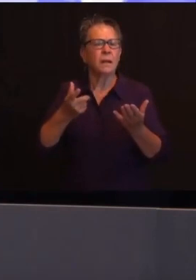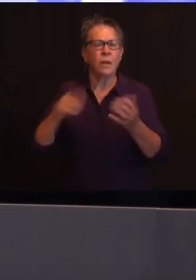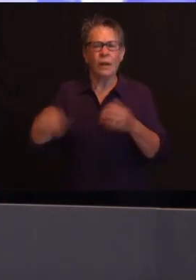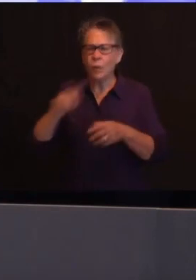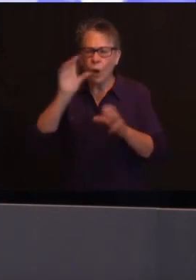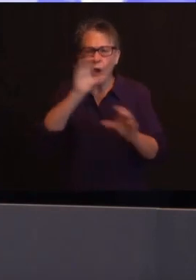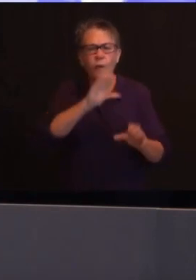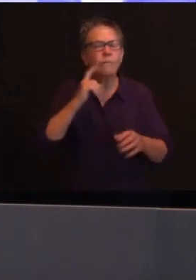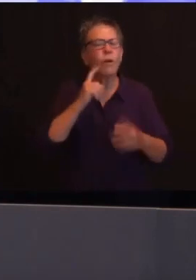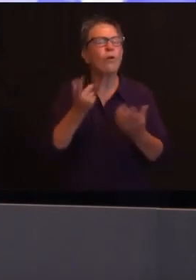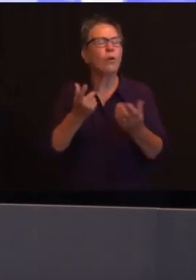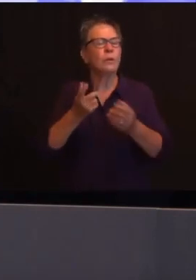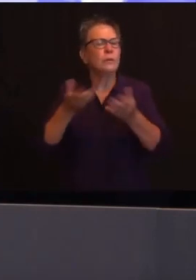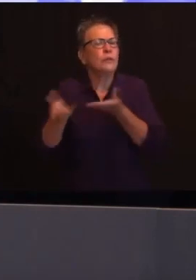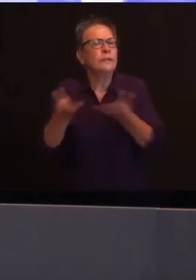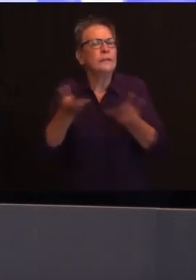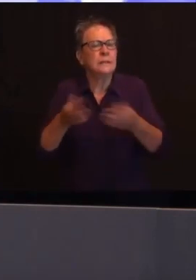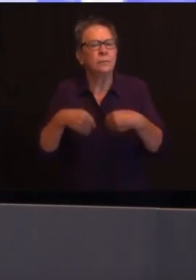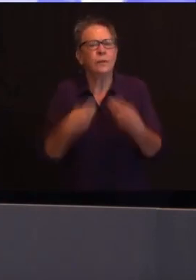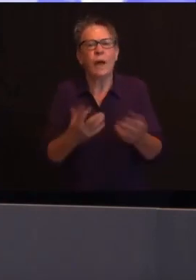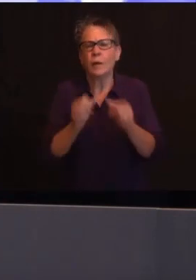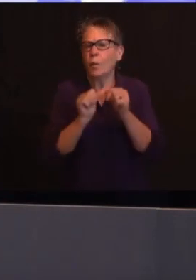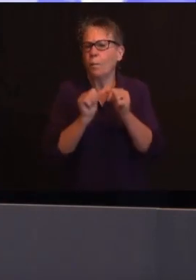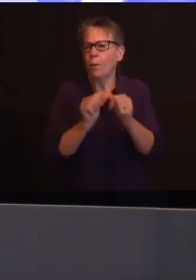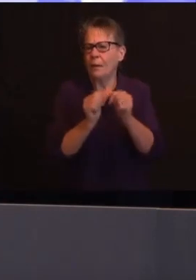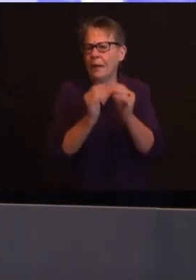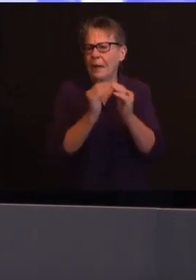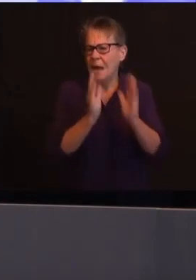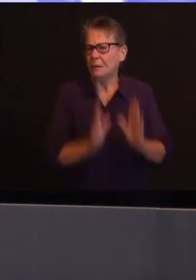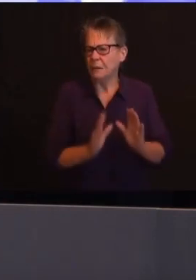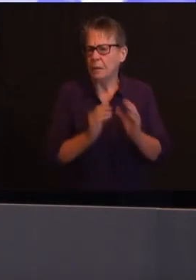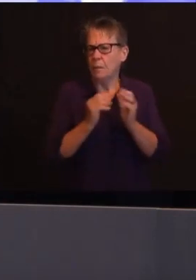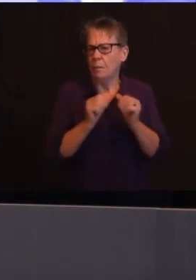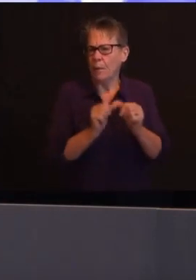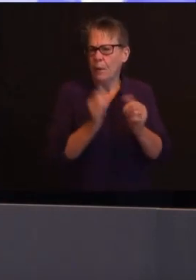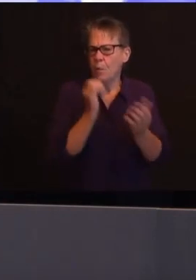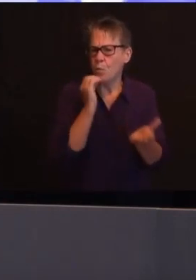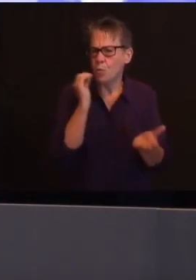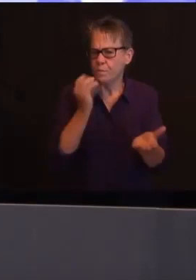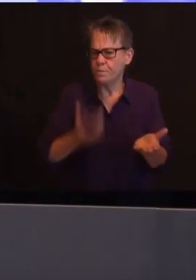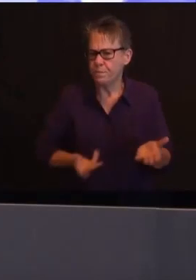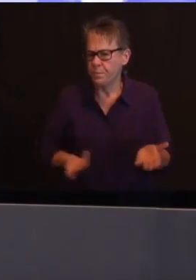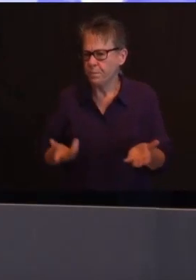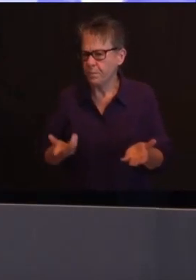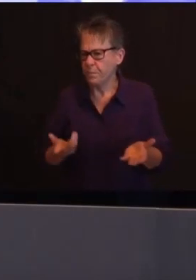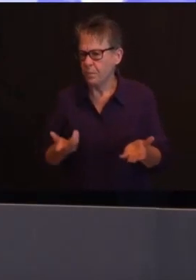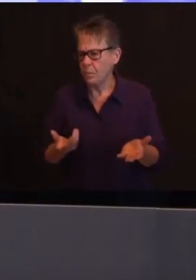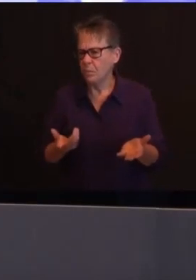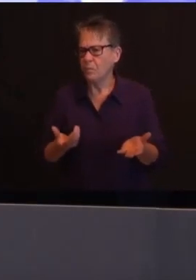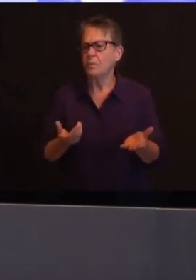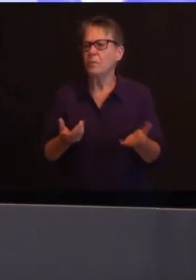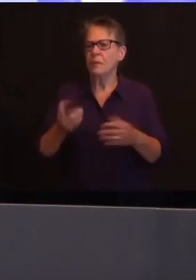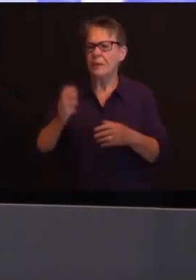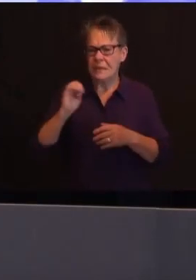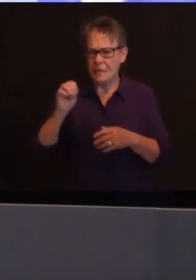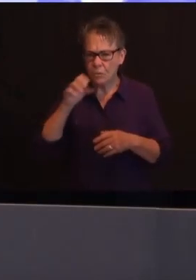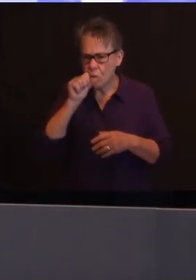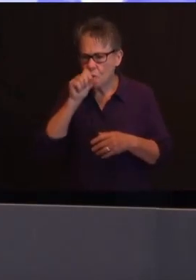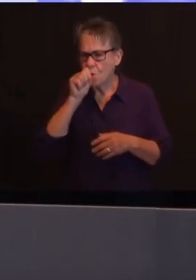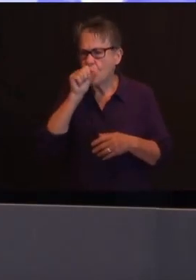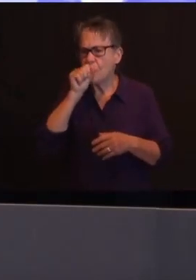Care Site has bed space set aside for individuals in quarantine who don't have shelter or need a